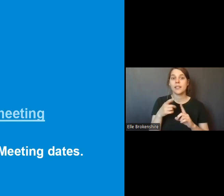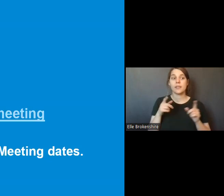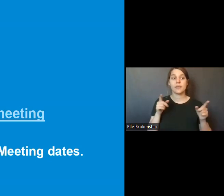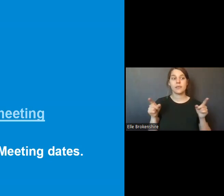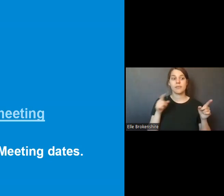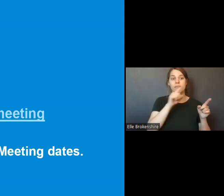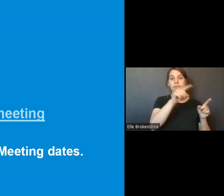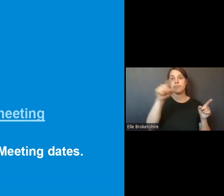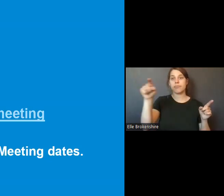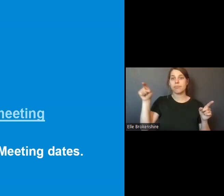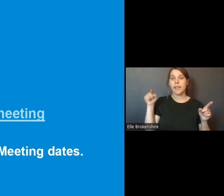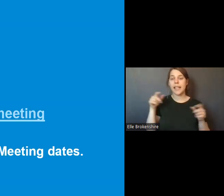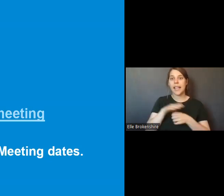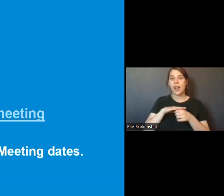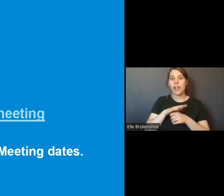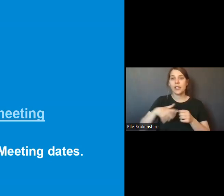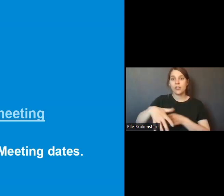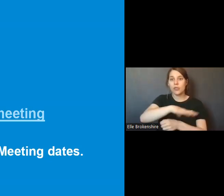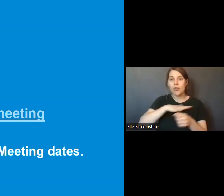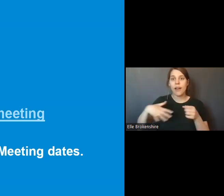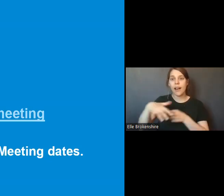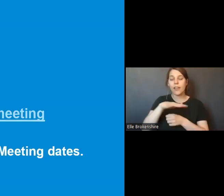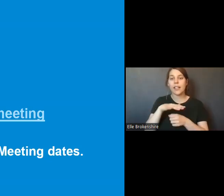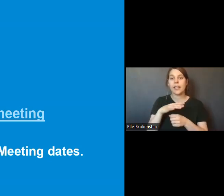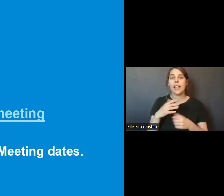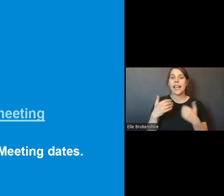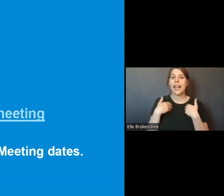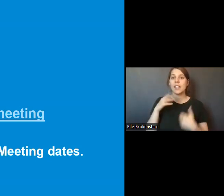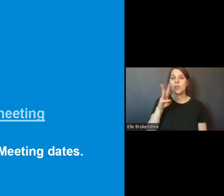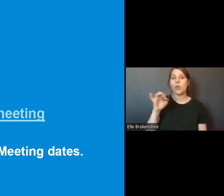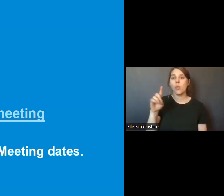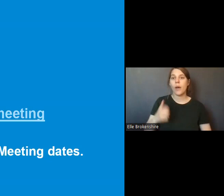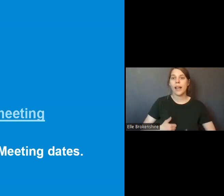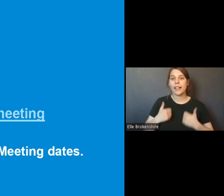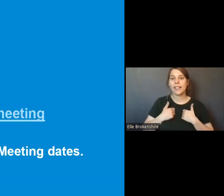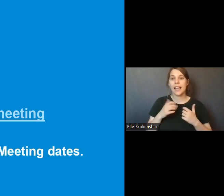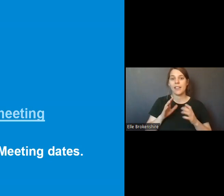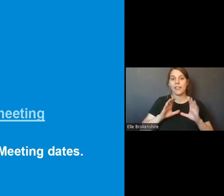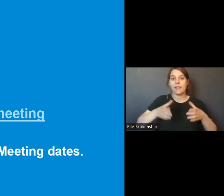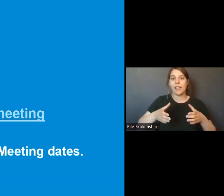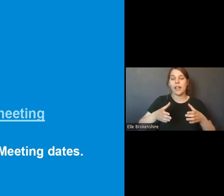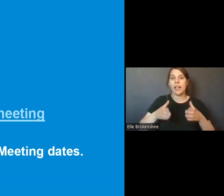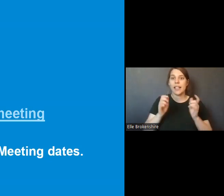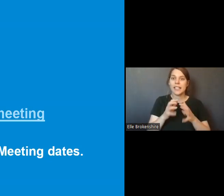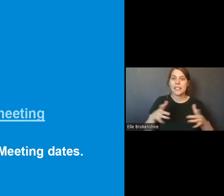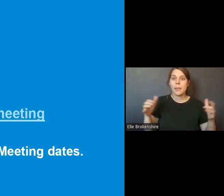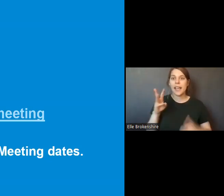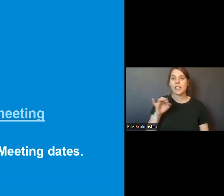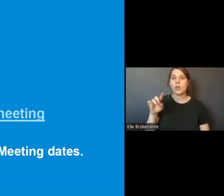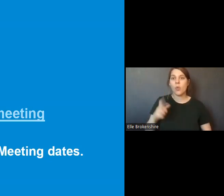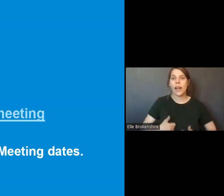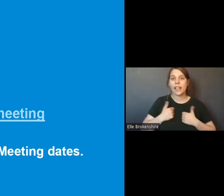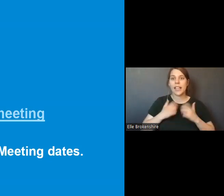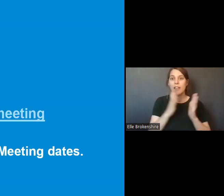Cemetery, Housing Lands, and Frick Park. It acts as a wildlife corridor that expands wildlife range, and as such, their chance